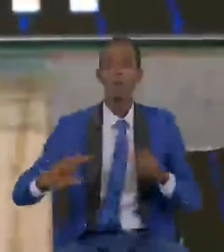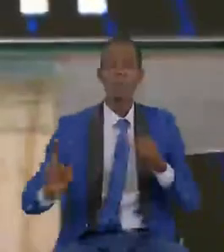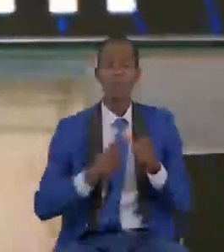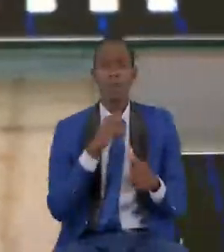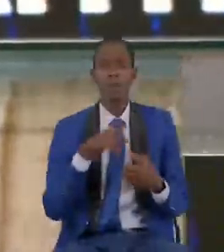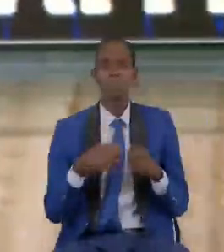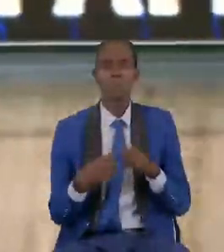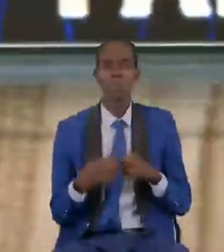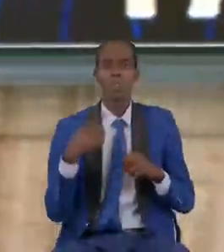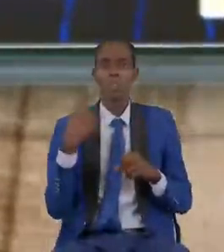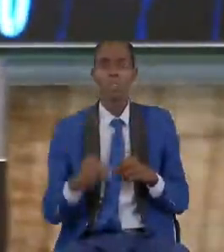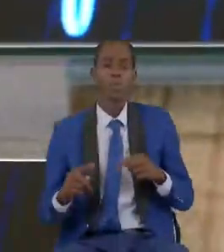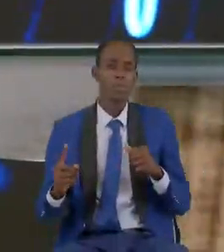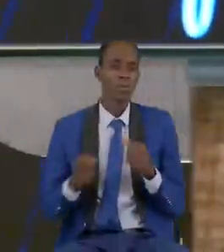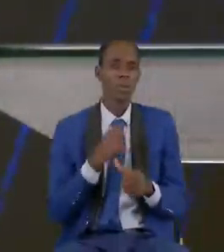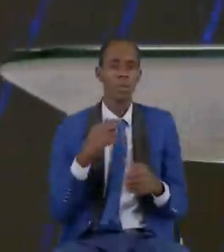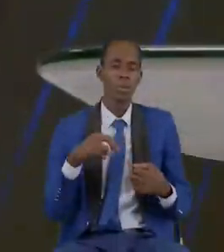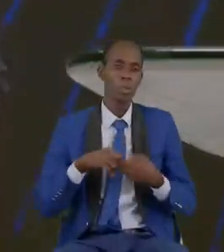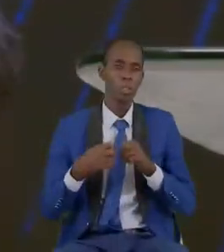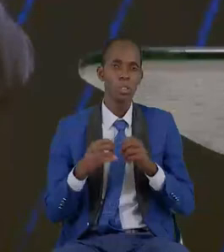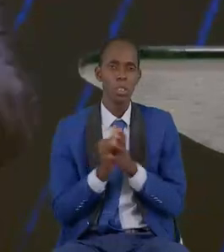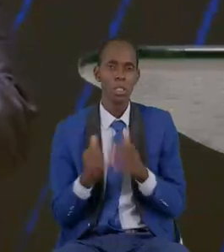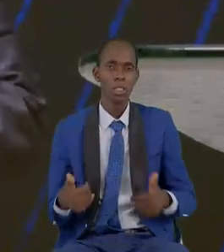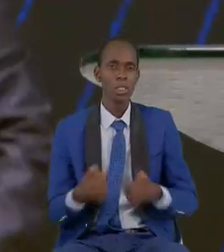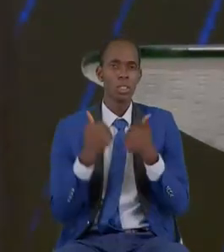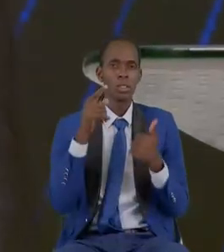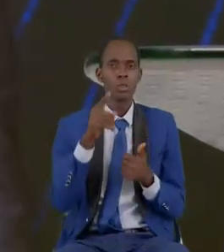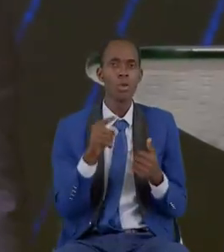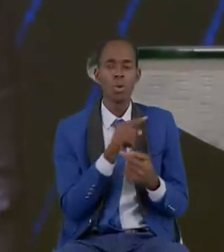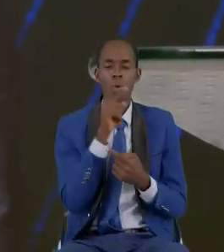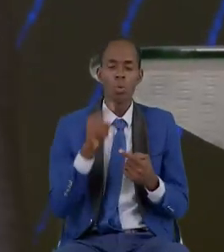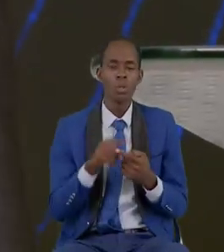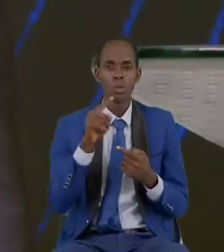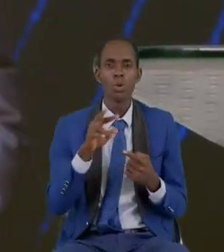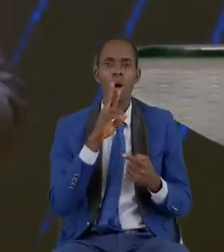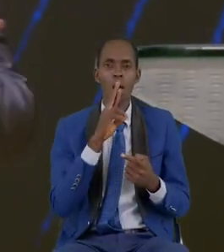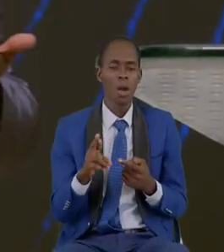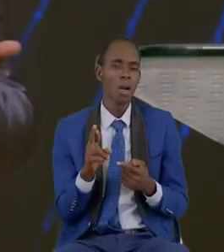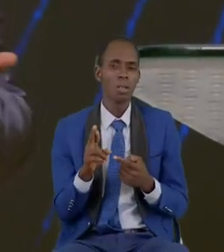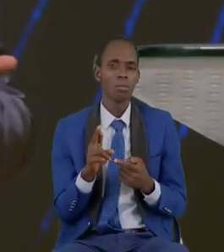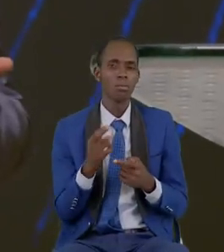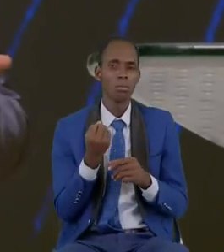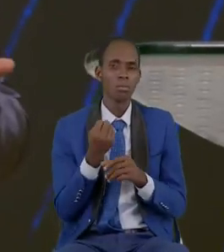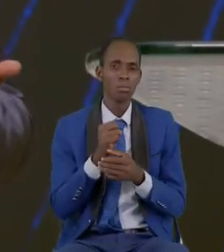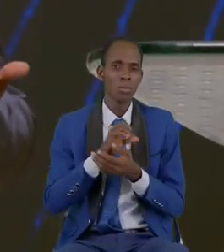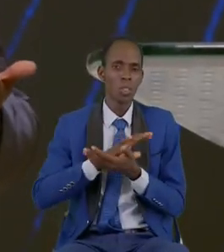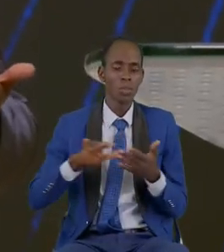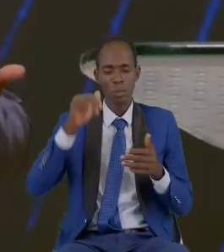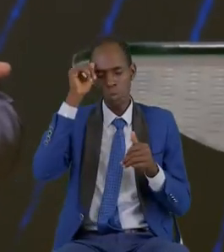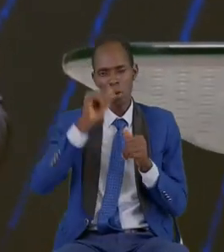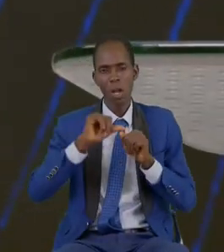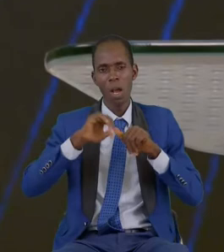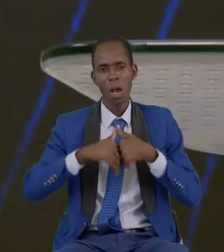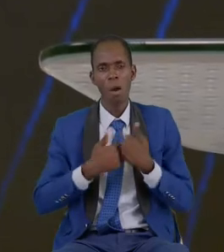challenge that confronted you when you were sanctified, you remember how bold you were? You